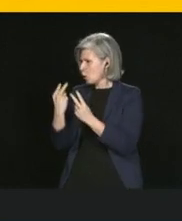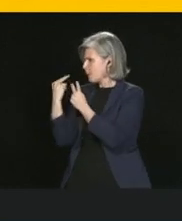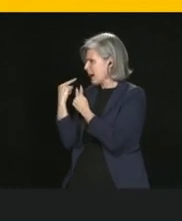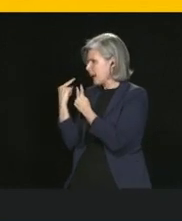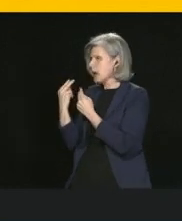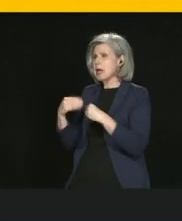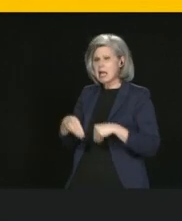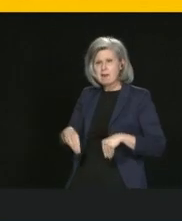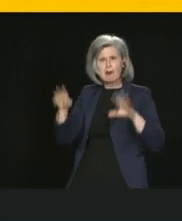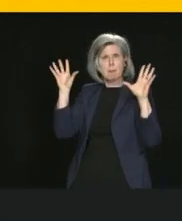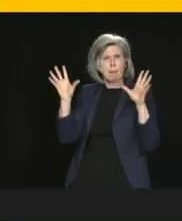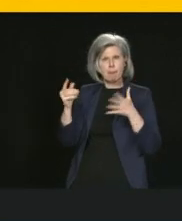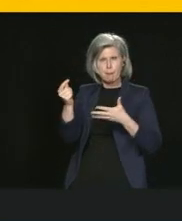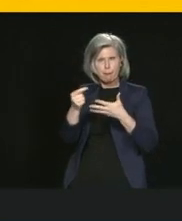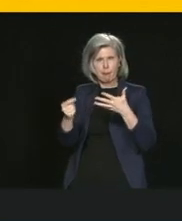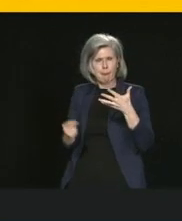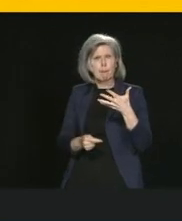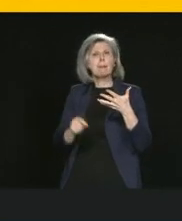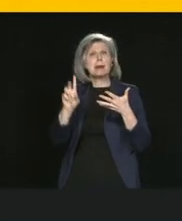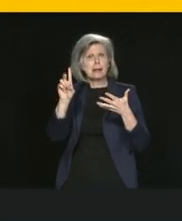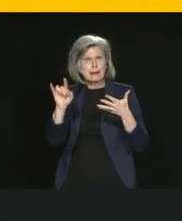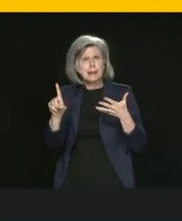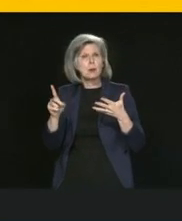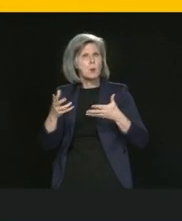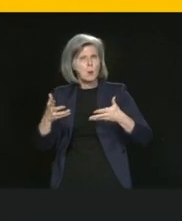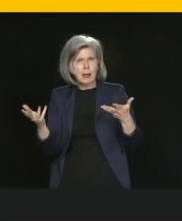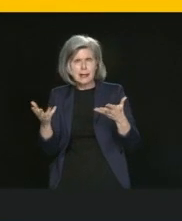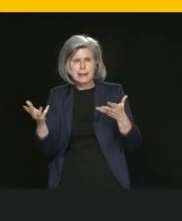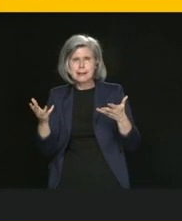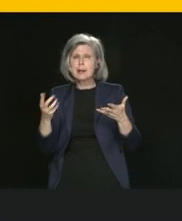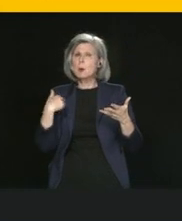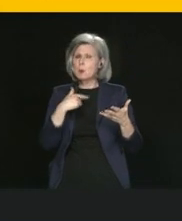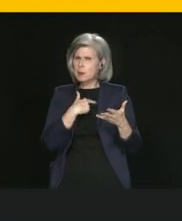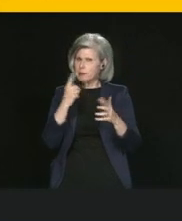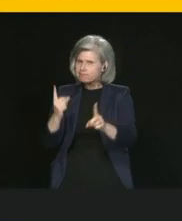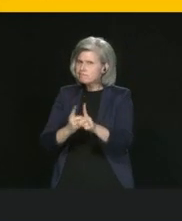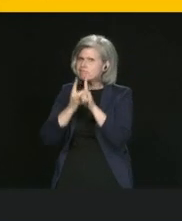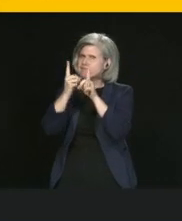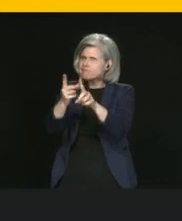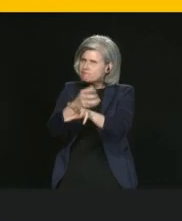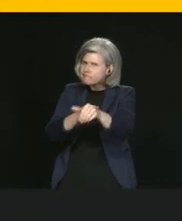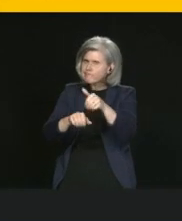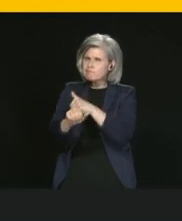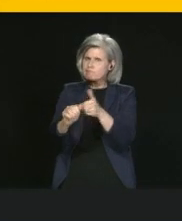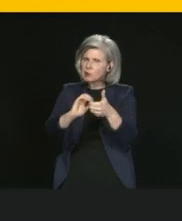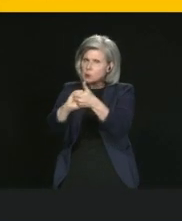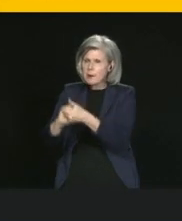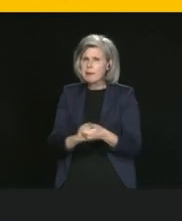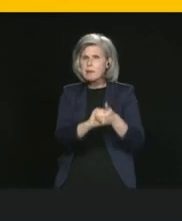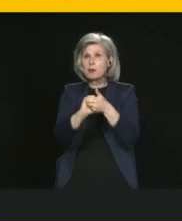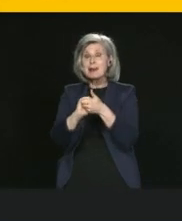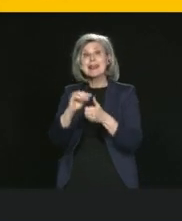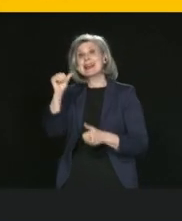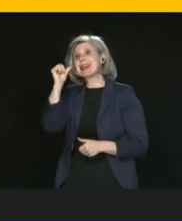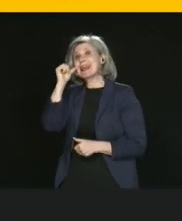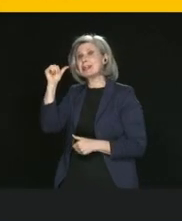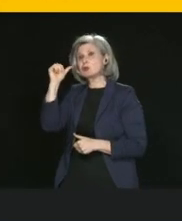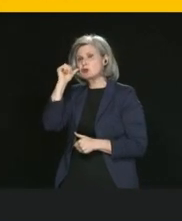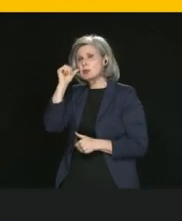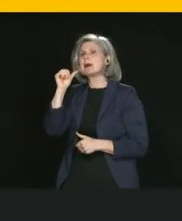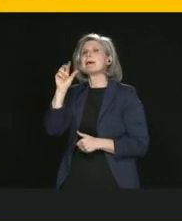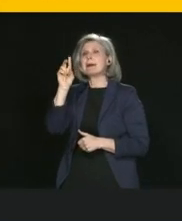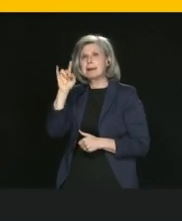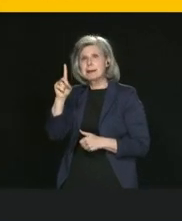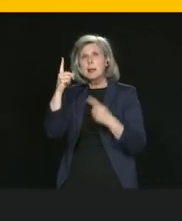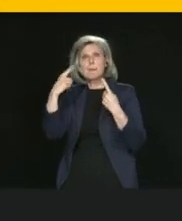together. Yesterday, we reached a new milestone in the percentage of cases that have recovered, with over 60% of all